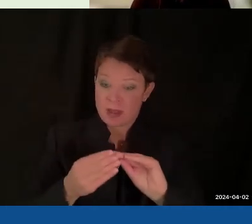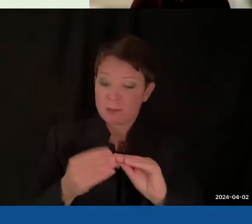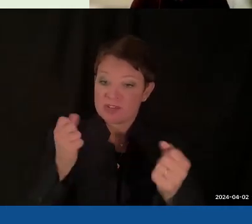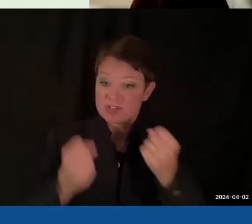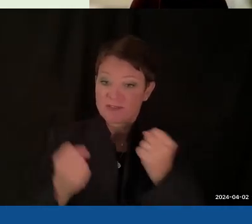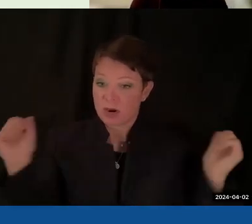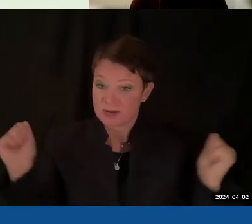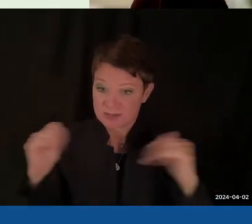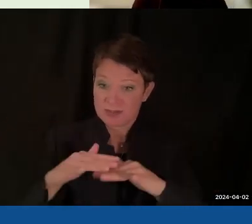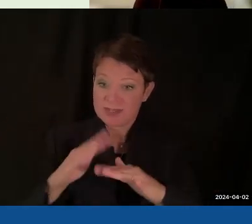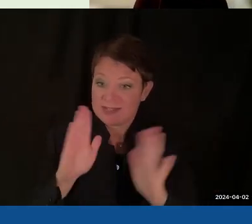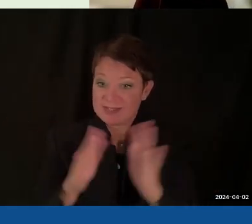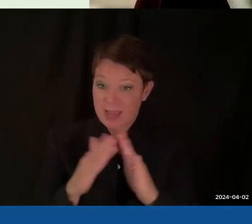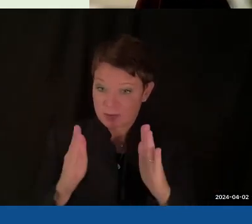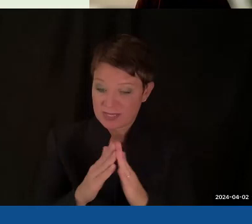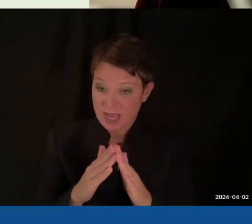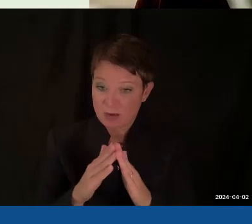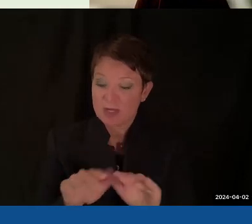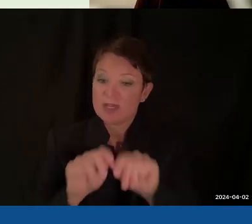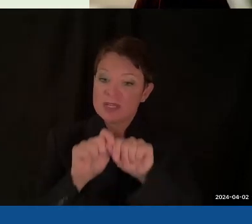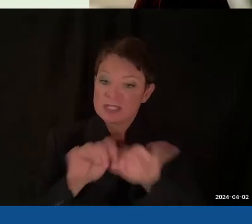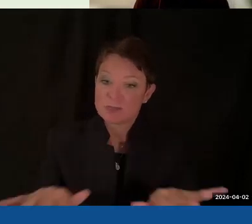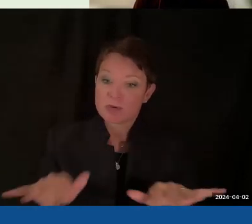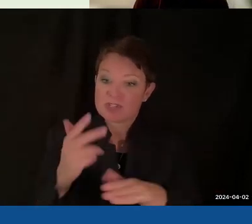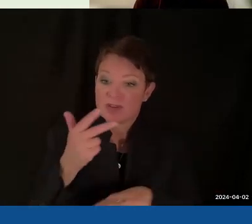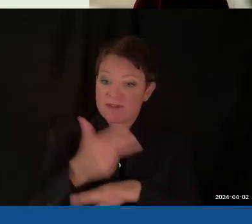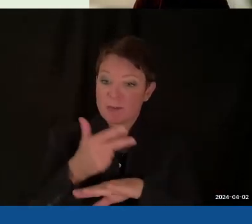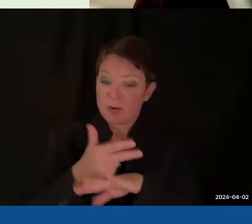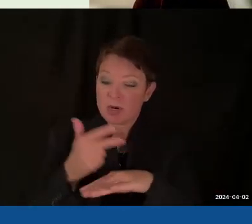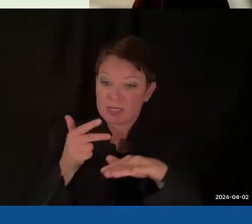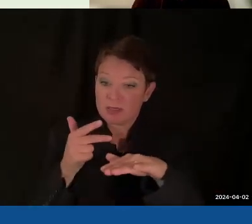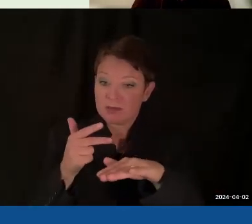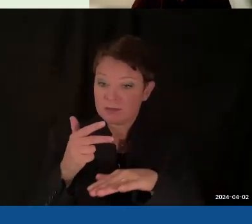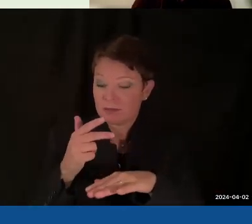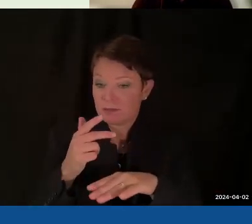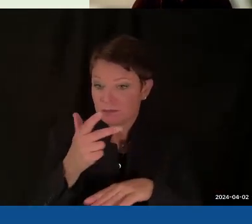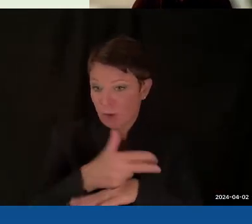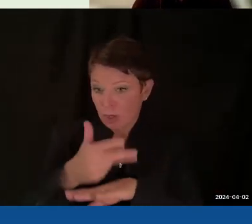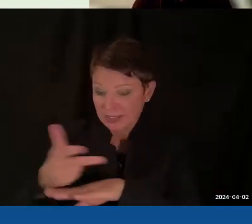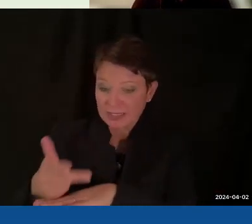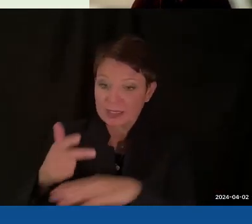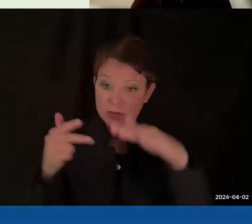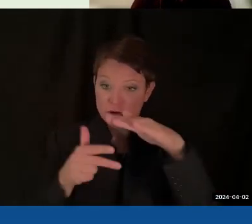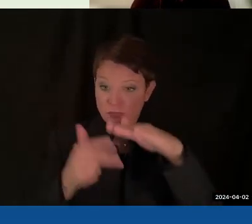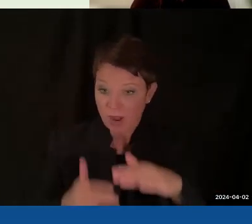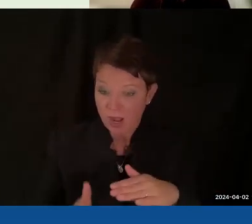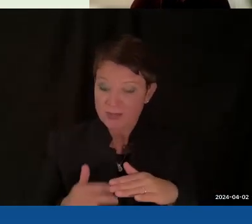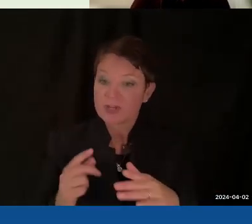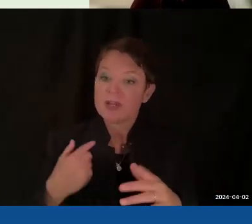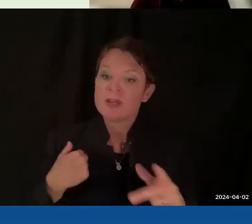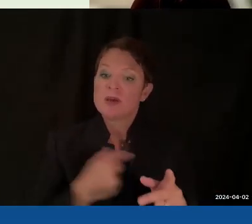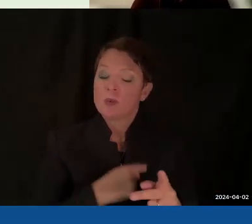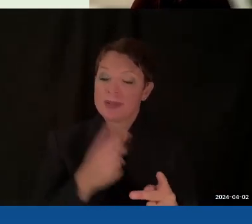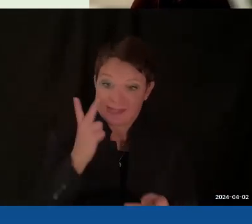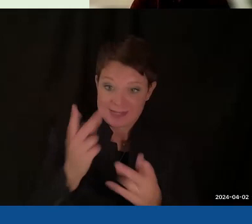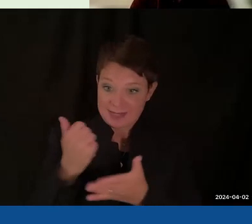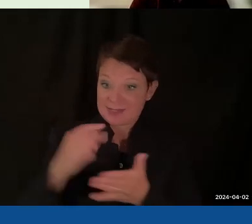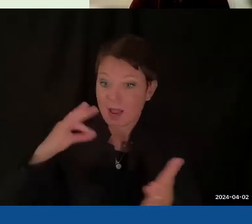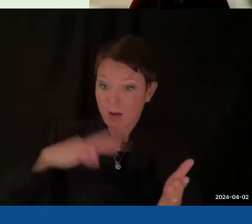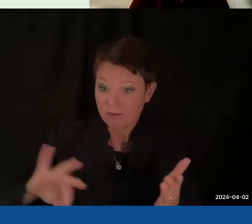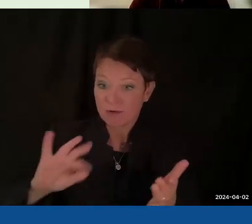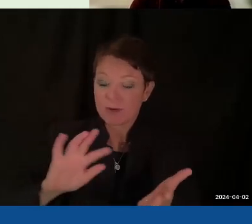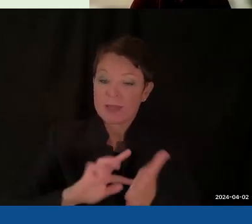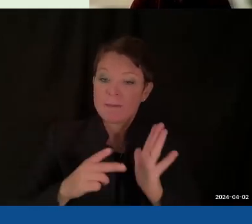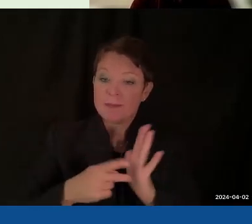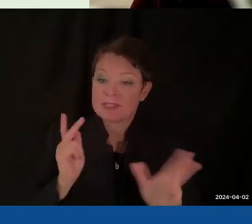downtown. The dispersal of the parking garages that we saw earlier in the presentation is also helpful because it means